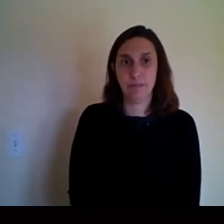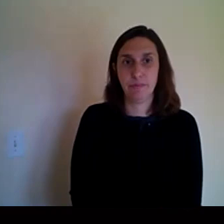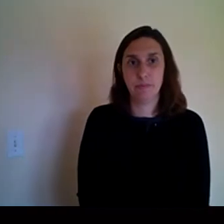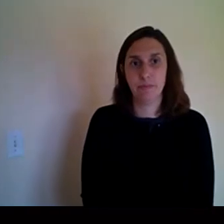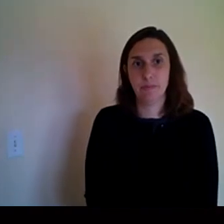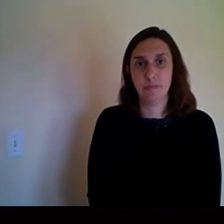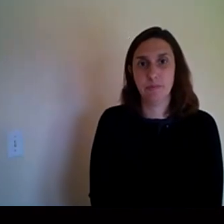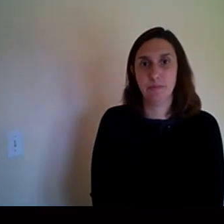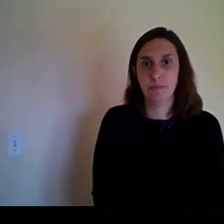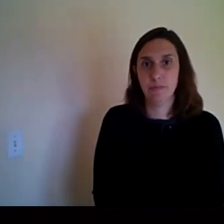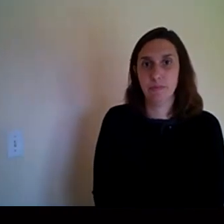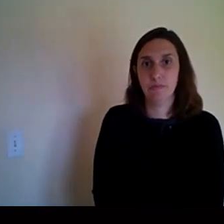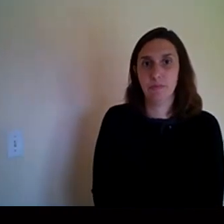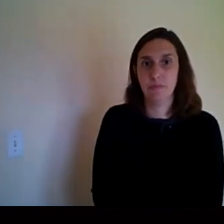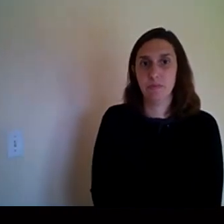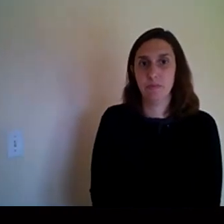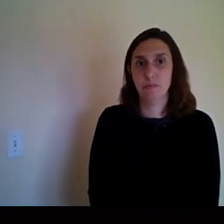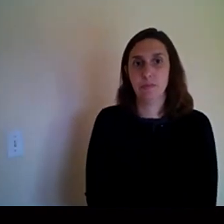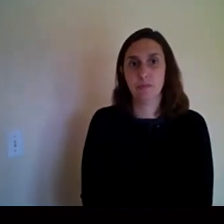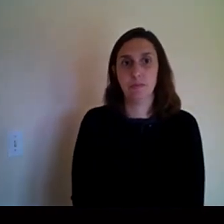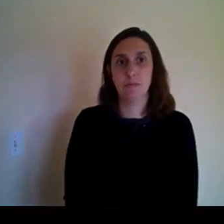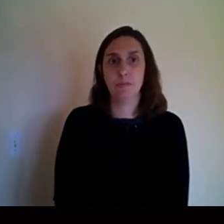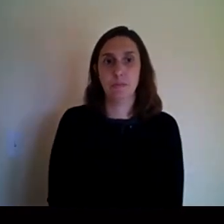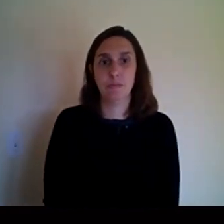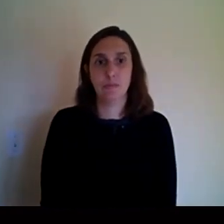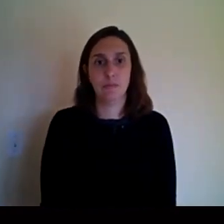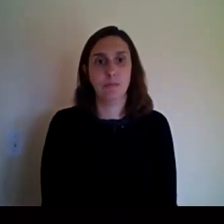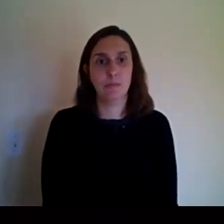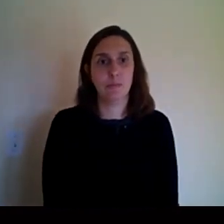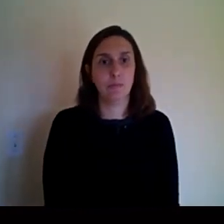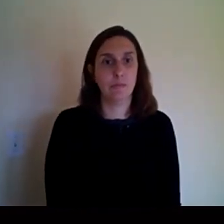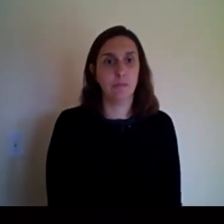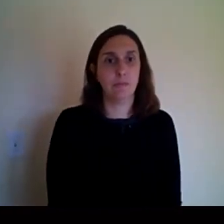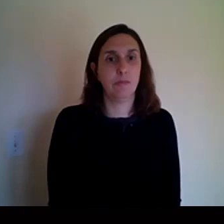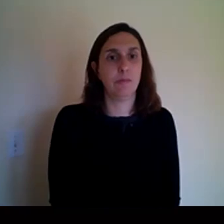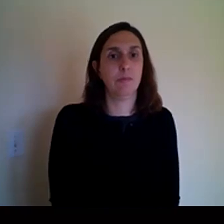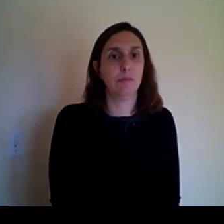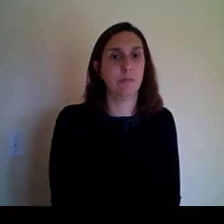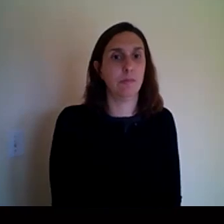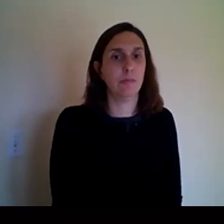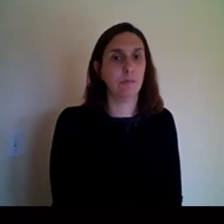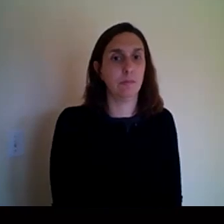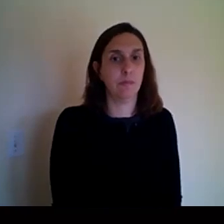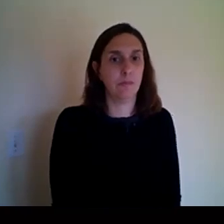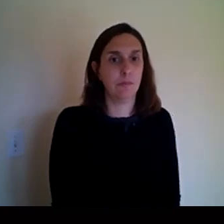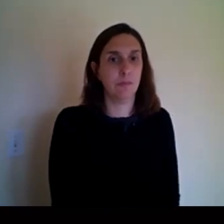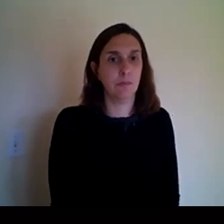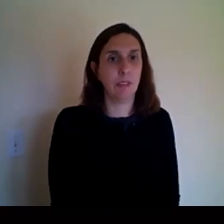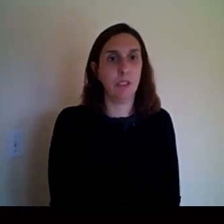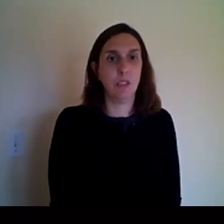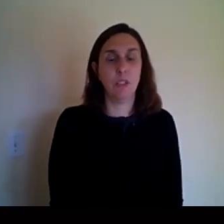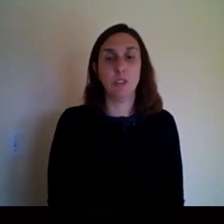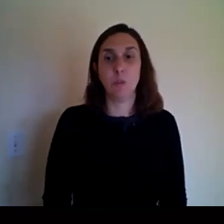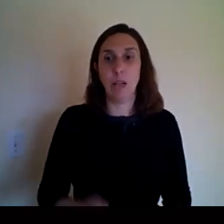All right, subtract 2 from both sides. I'll switch them around. We like our y on the other side. So I'm going to use my power rule